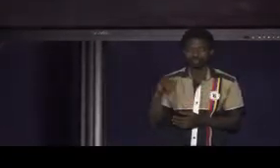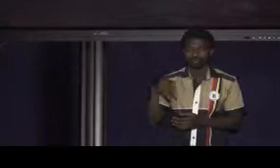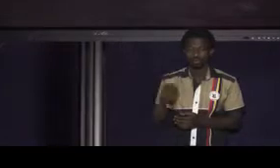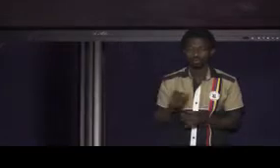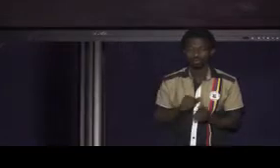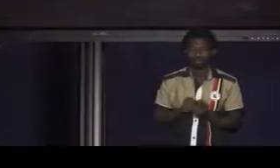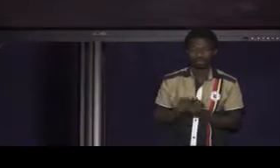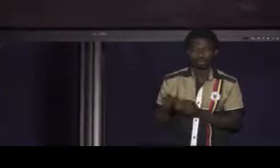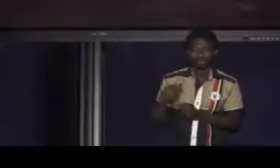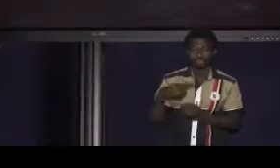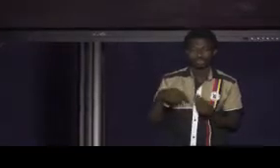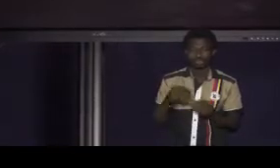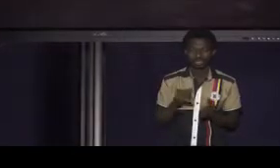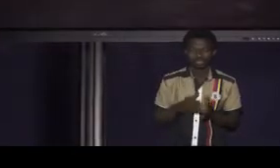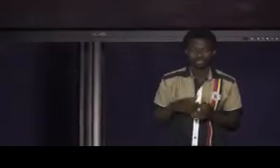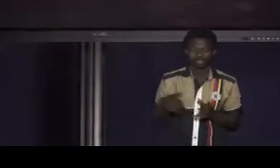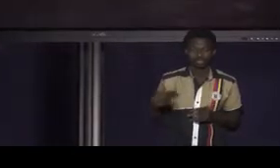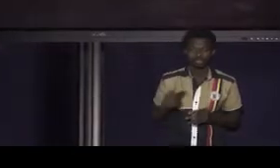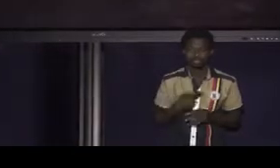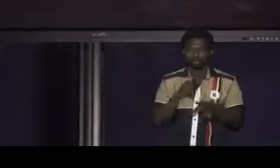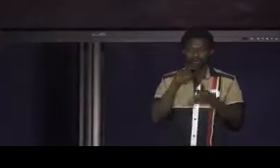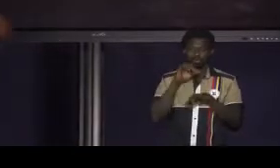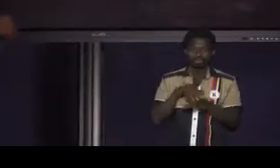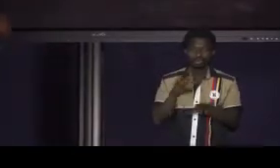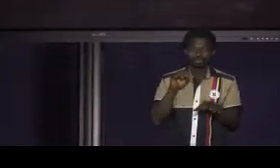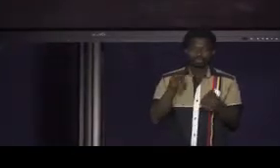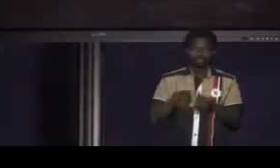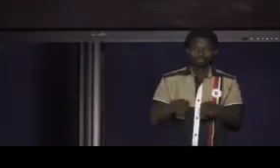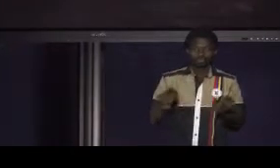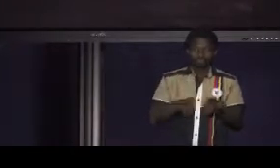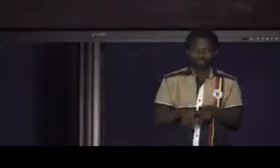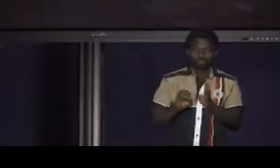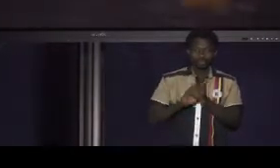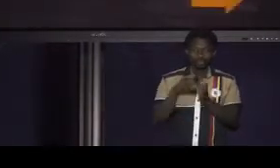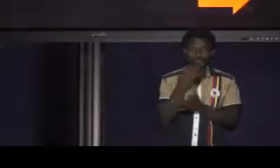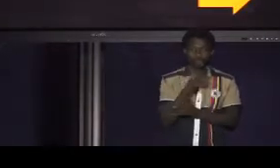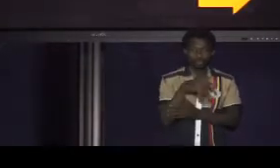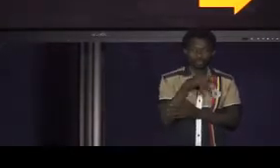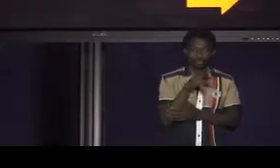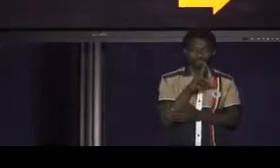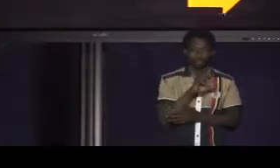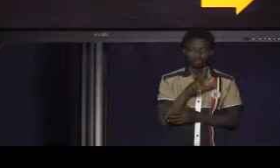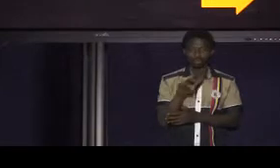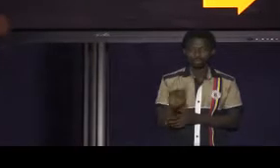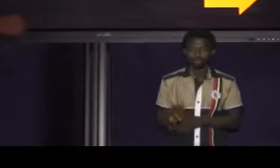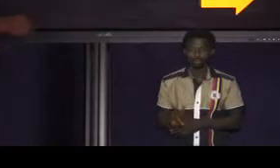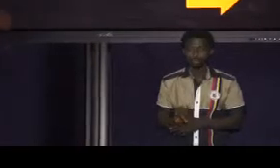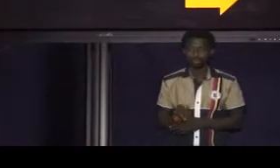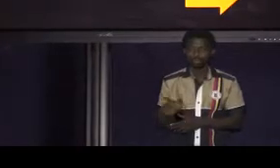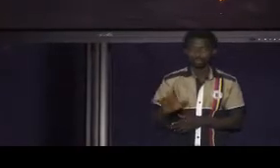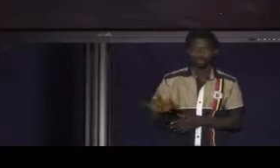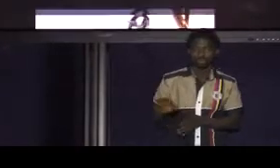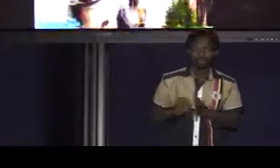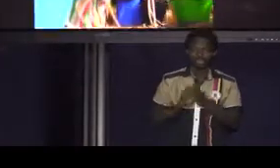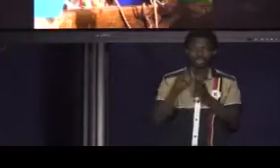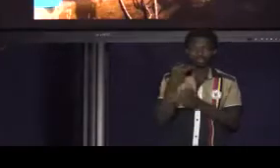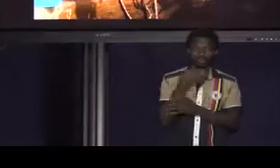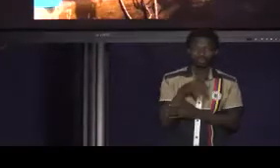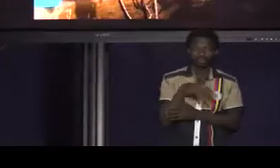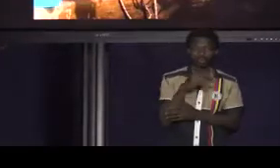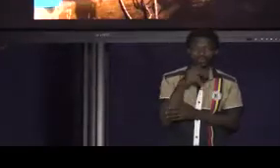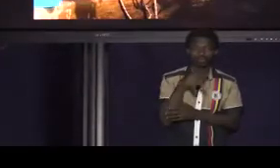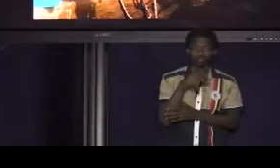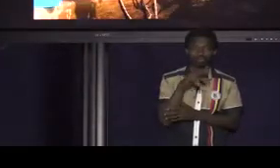That's pulley. Now let's look at different examples of pulley. Different examples of pulley. Common examples of pulleys